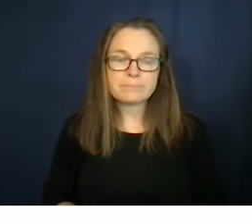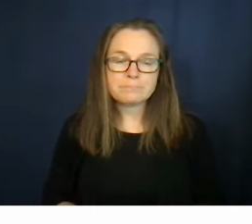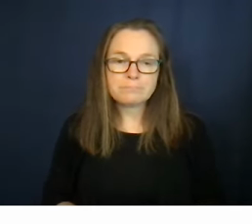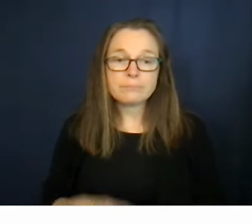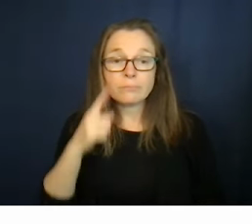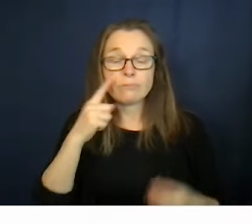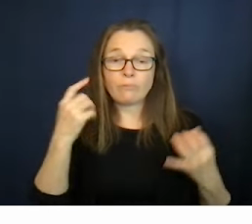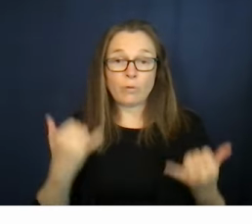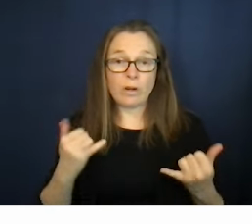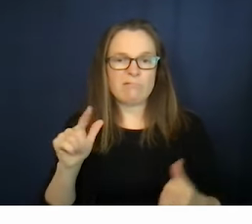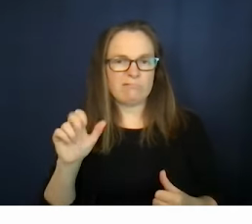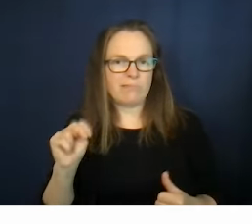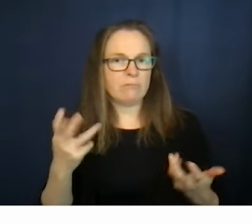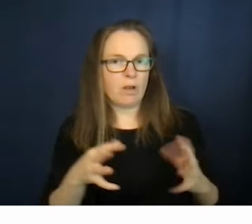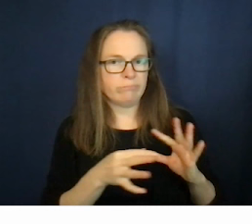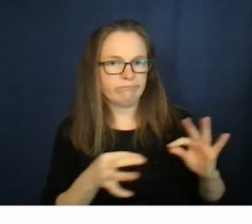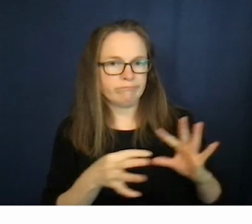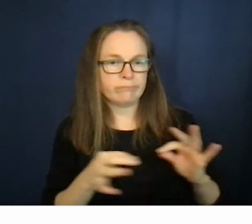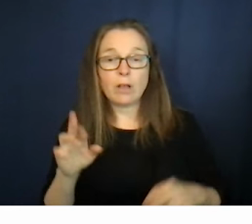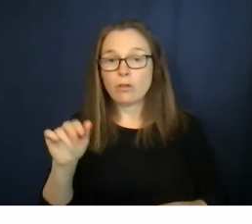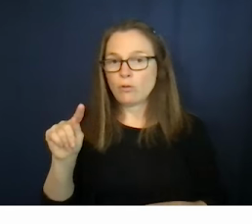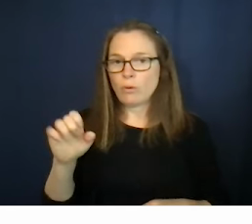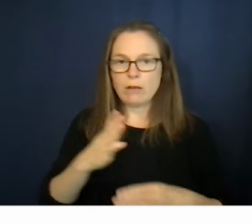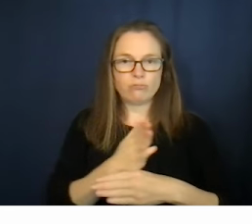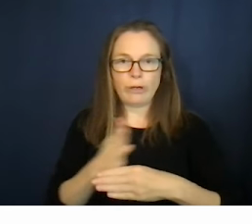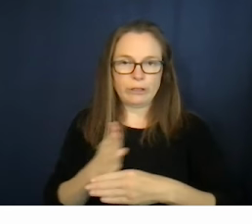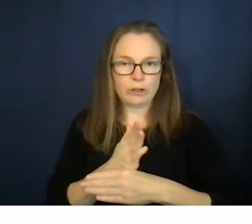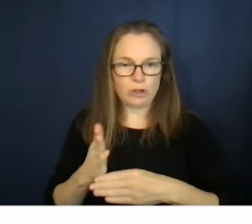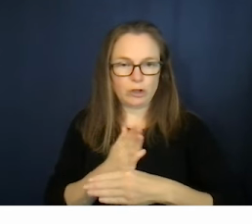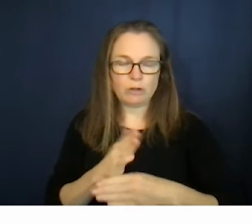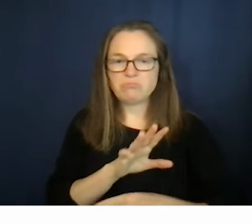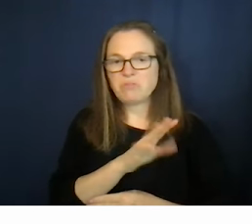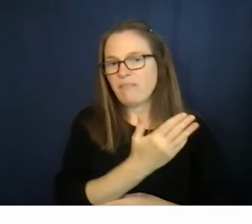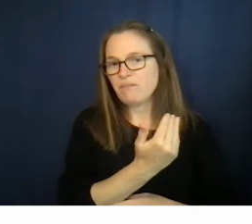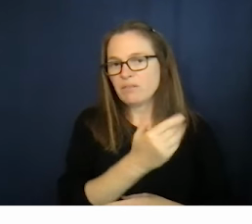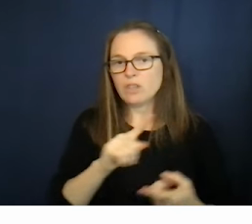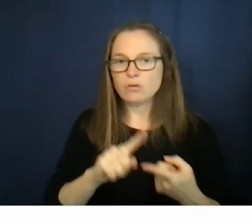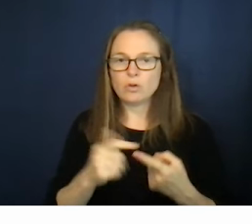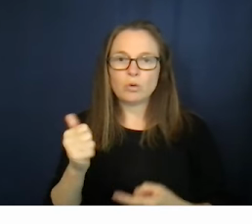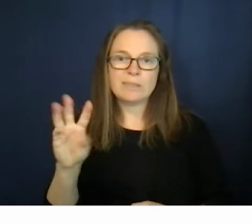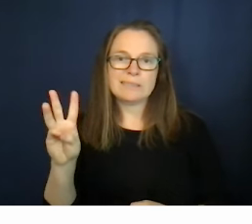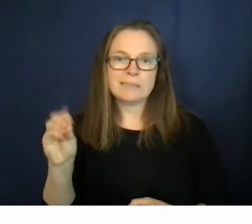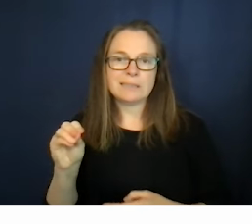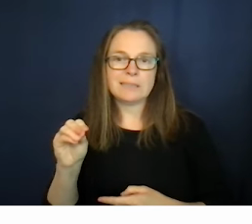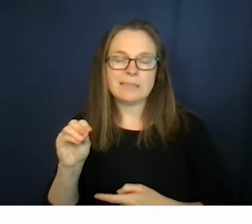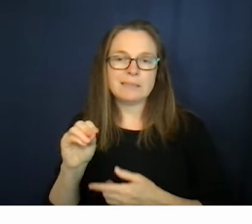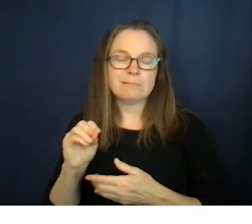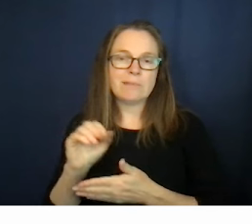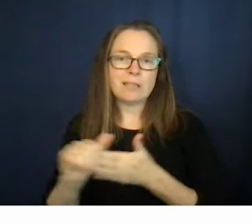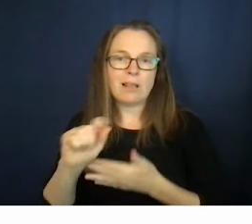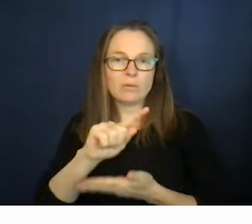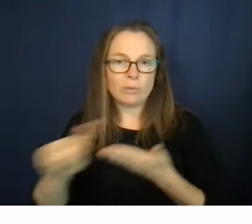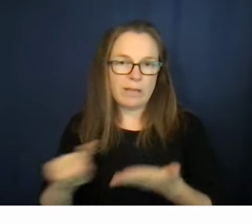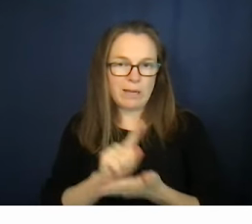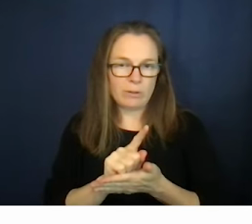right now, as Lynn spoke before, the rates range from $15 to $60 an hour,